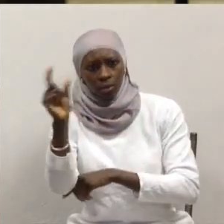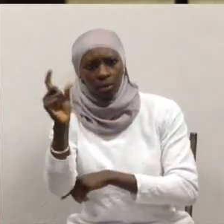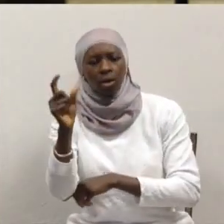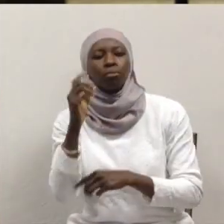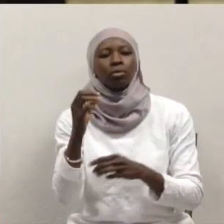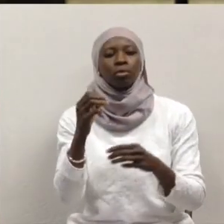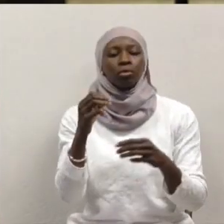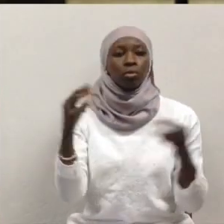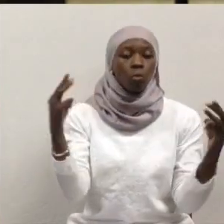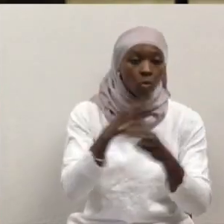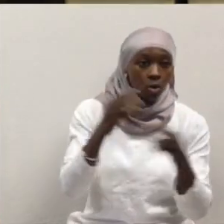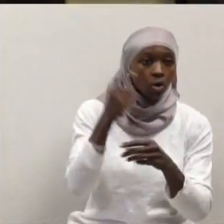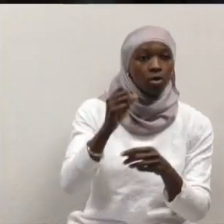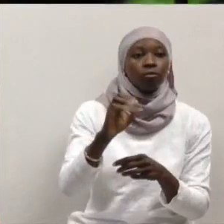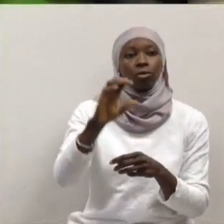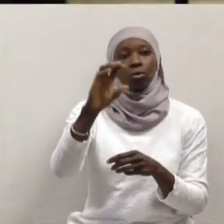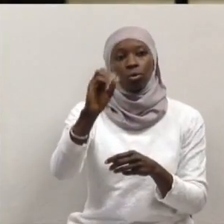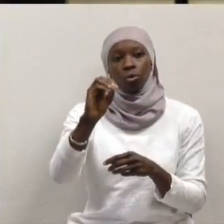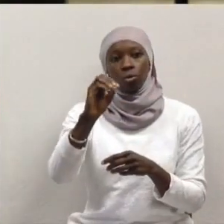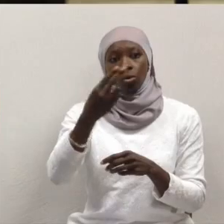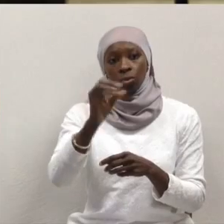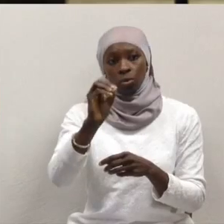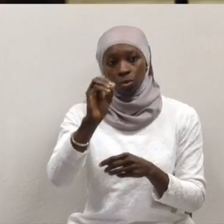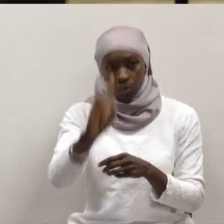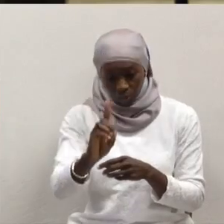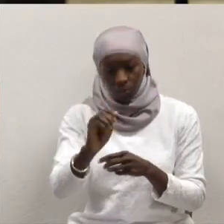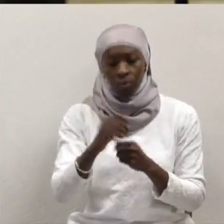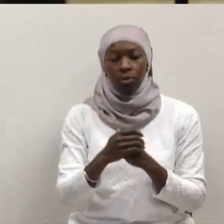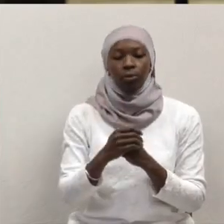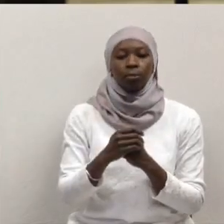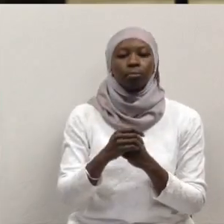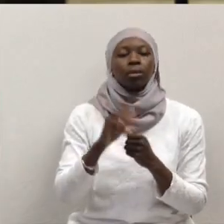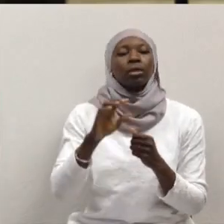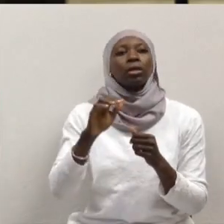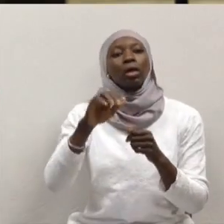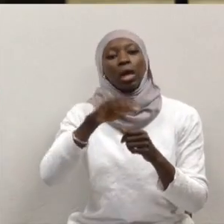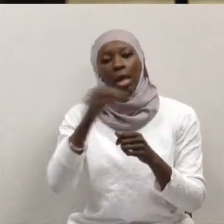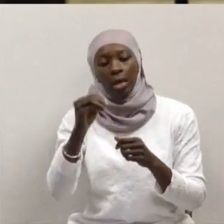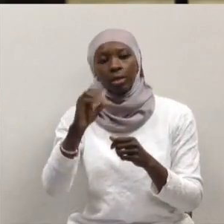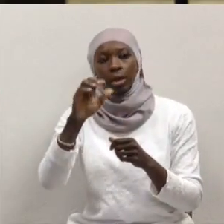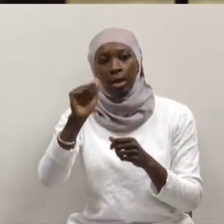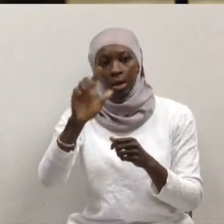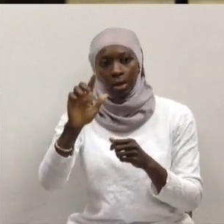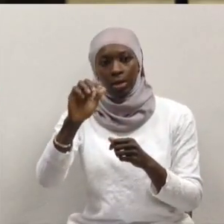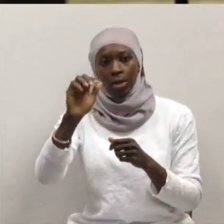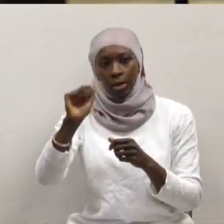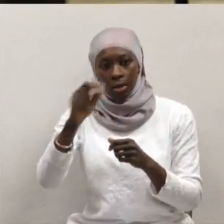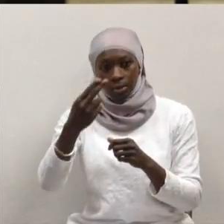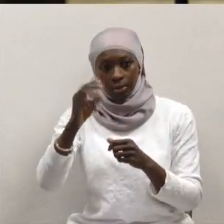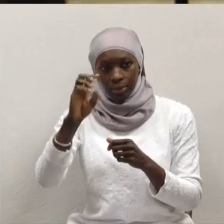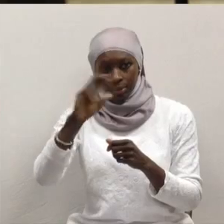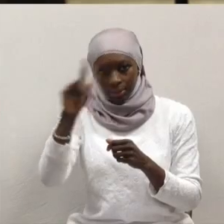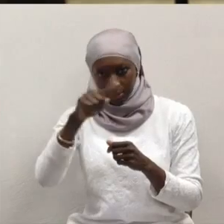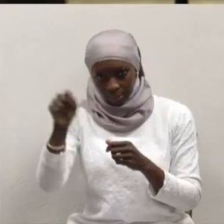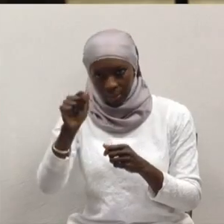Uhud all the way through the Battle of Al-Ahzab and so on and so forth. And throughout these battles,